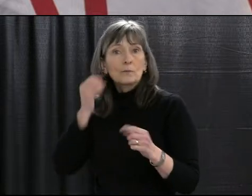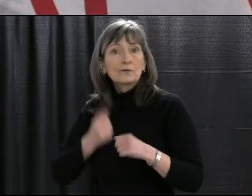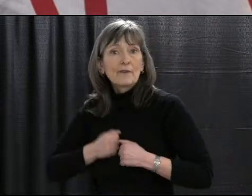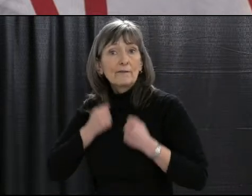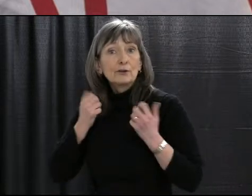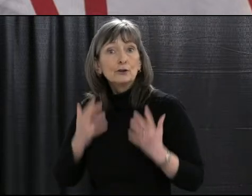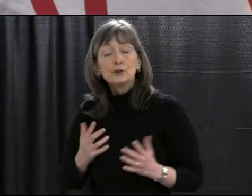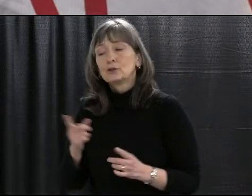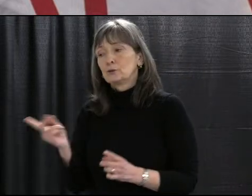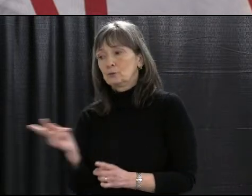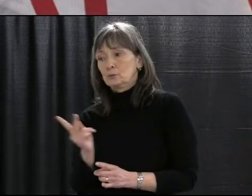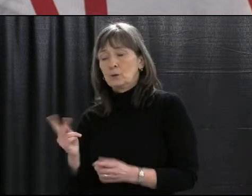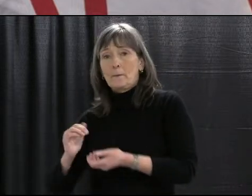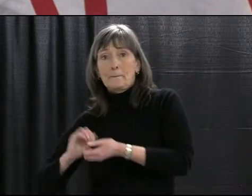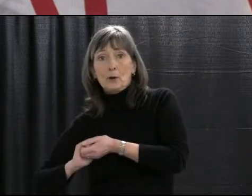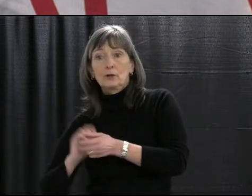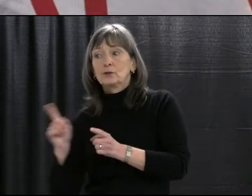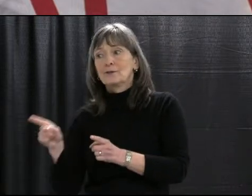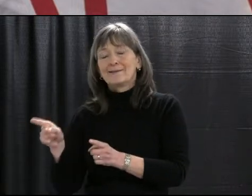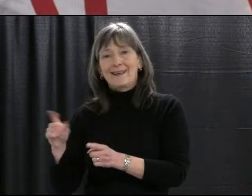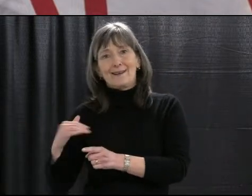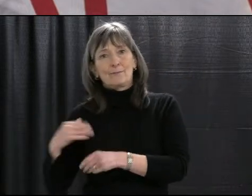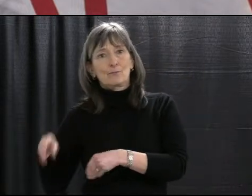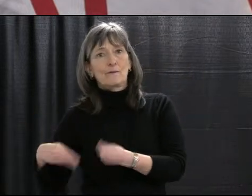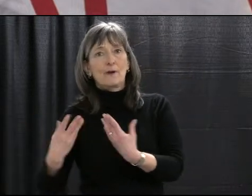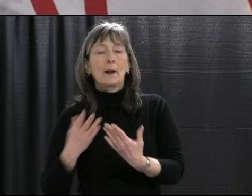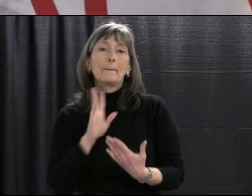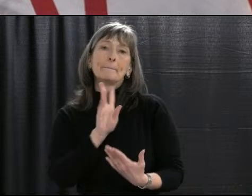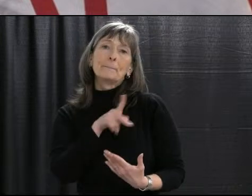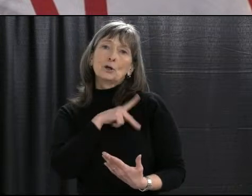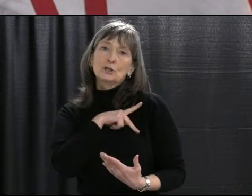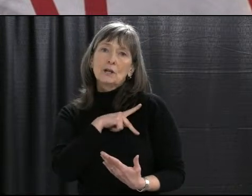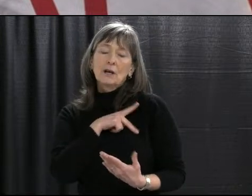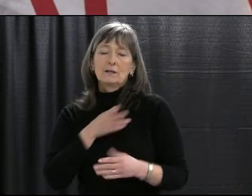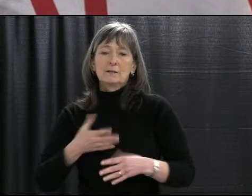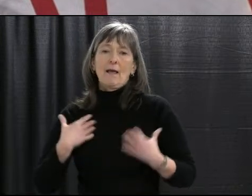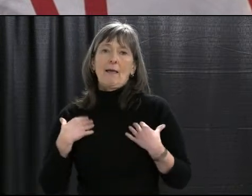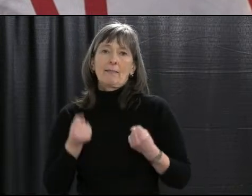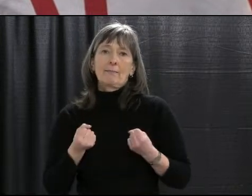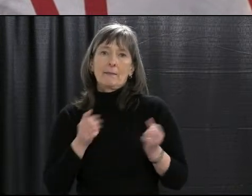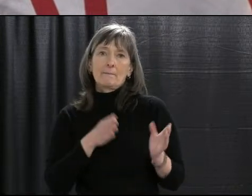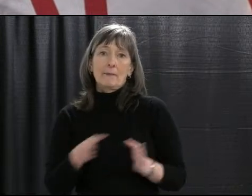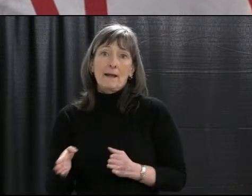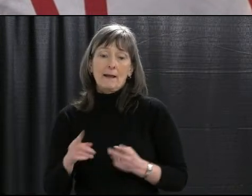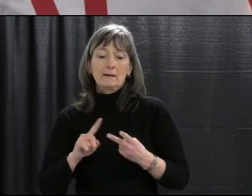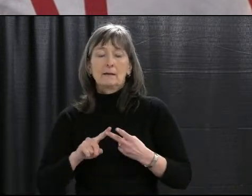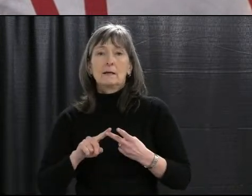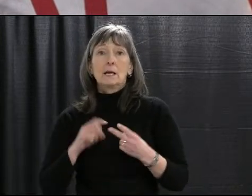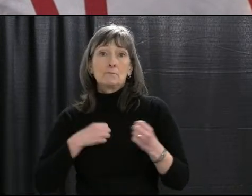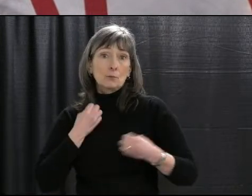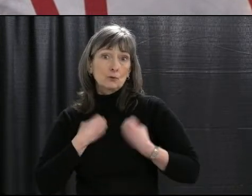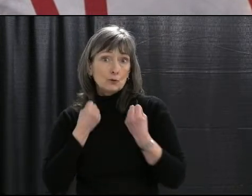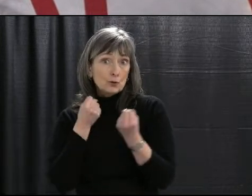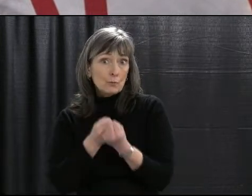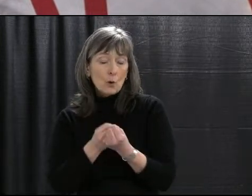families and caregivers a personalized recovery plan, emotional support, and